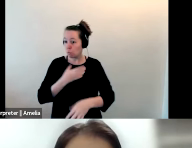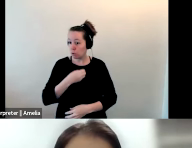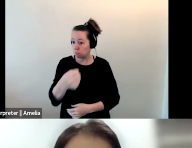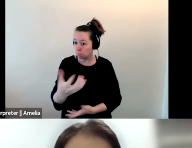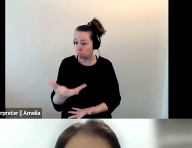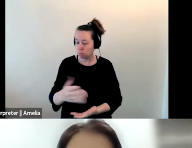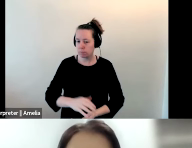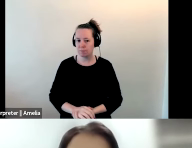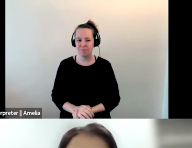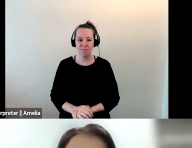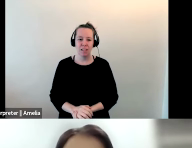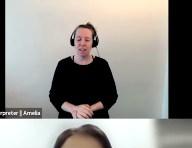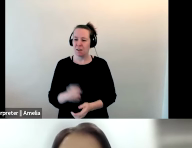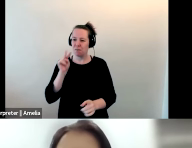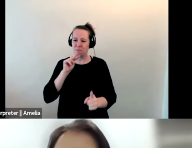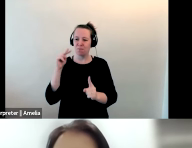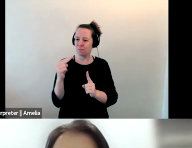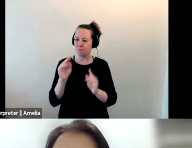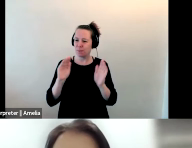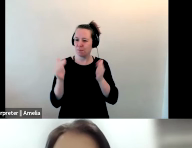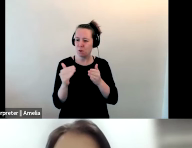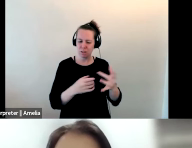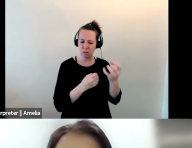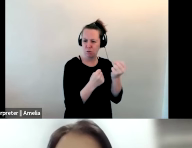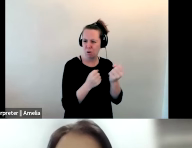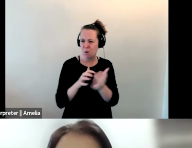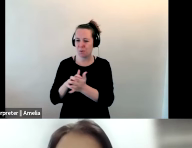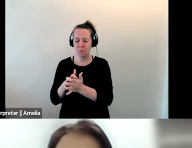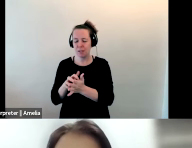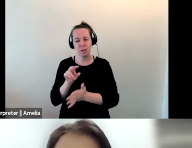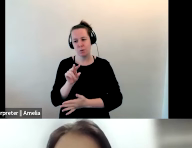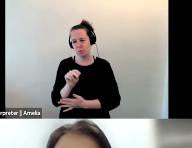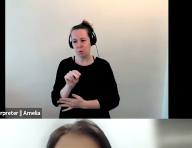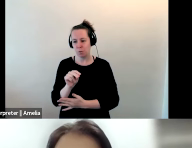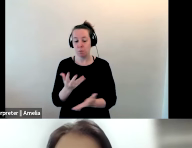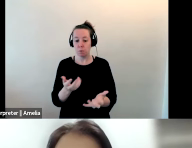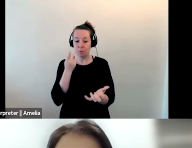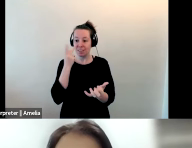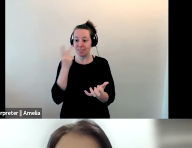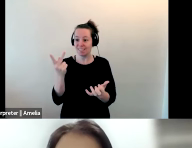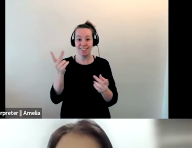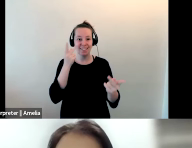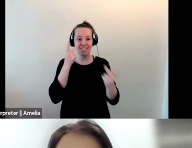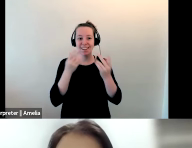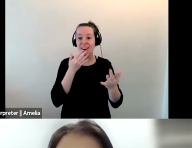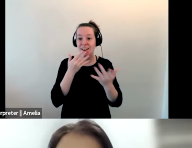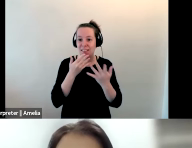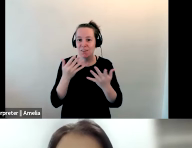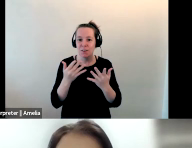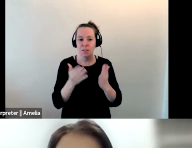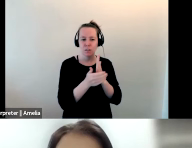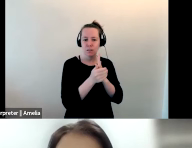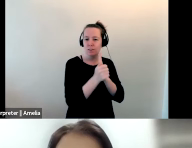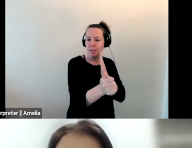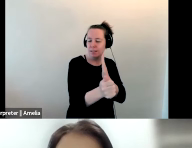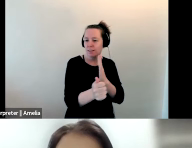strong or weak, but really about seeing what your strengths are and where your qualities are in a really colorful visual way, as well as giving you lots of words to